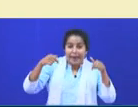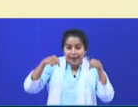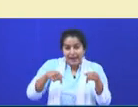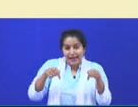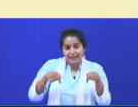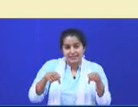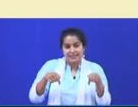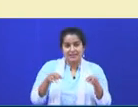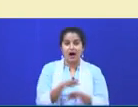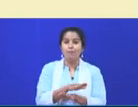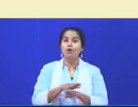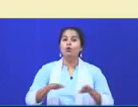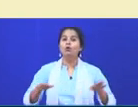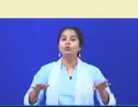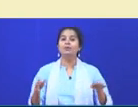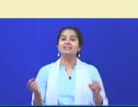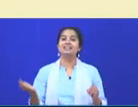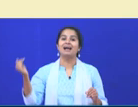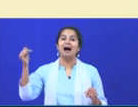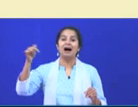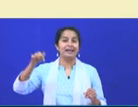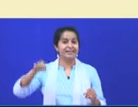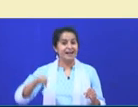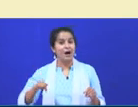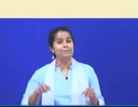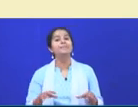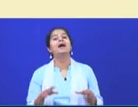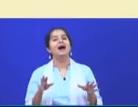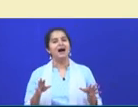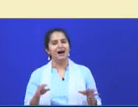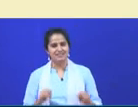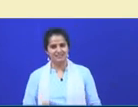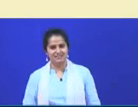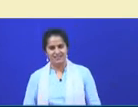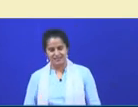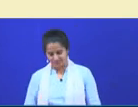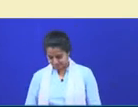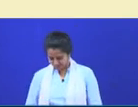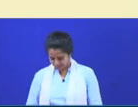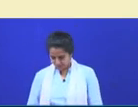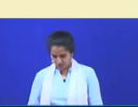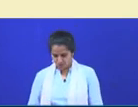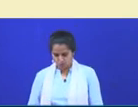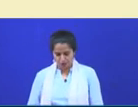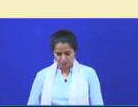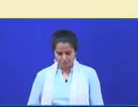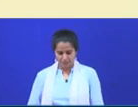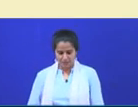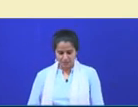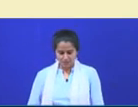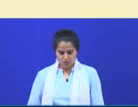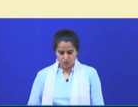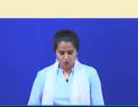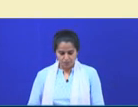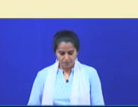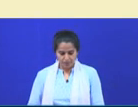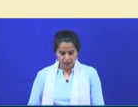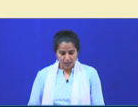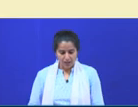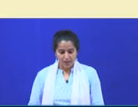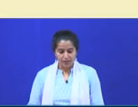tasyam etasyam utpitikayam asti. Uttamam.